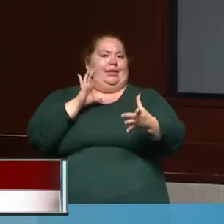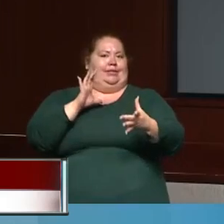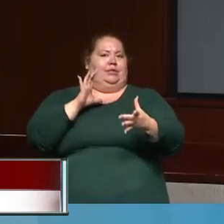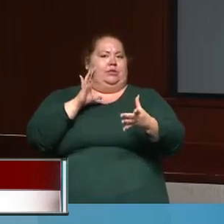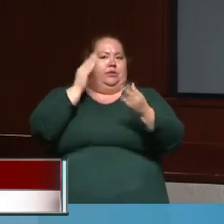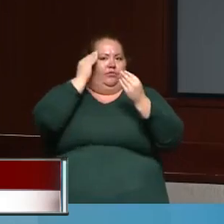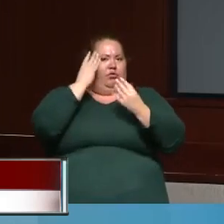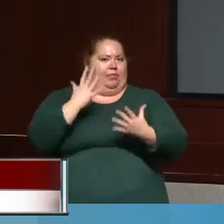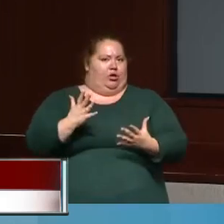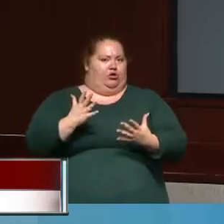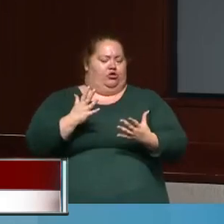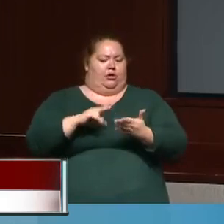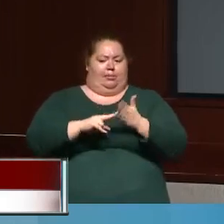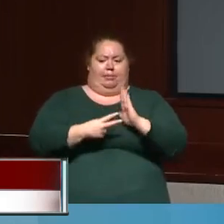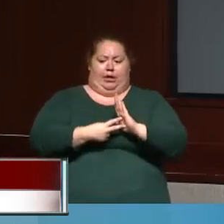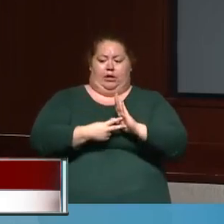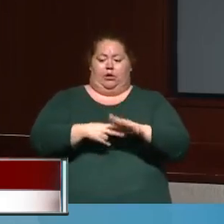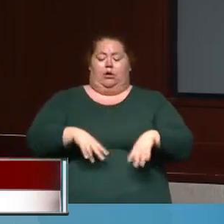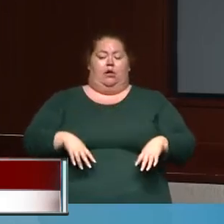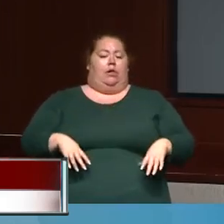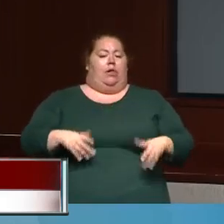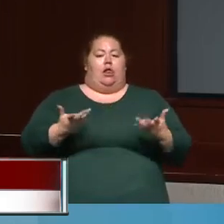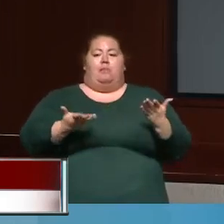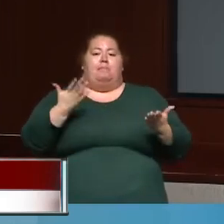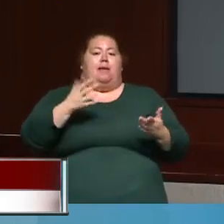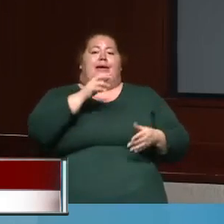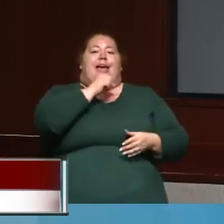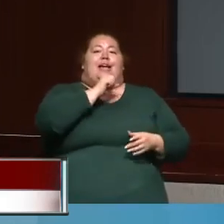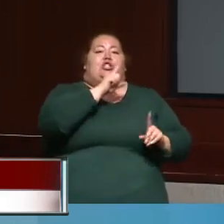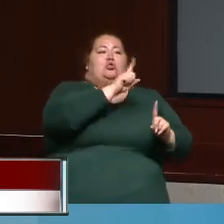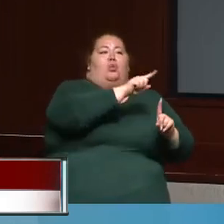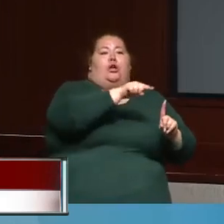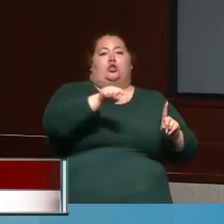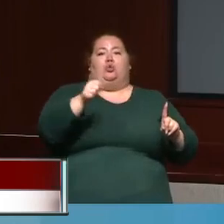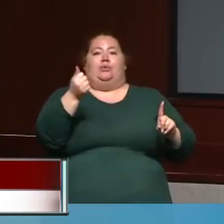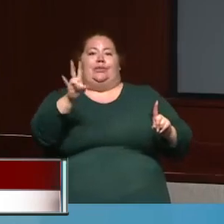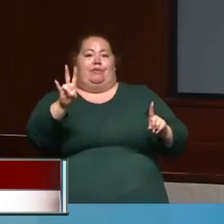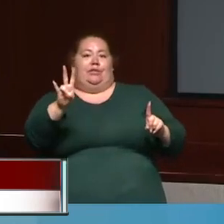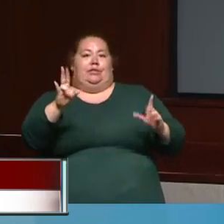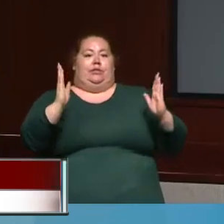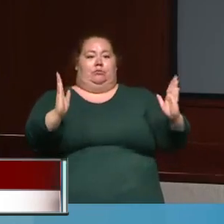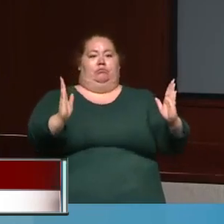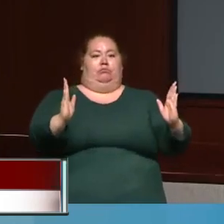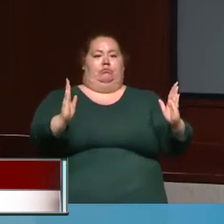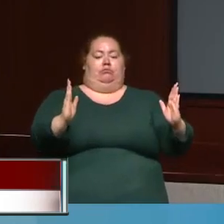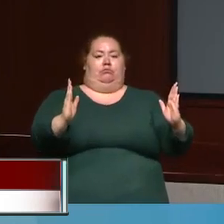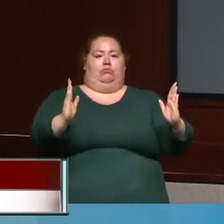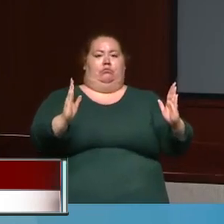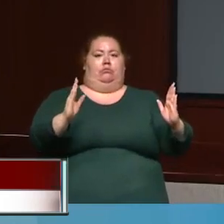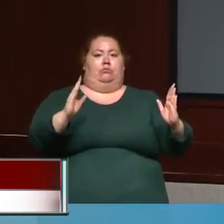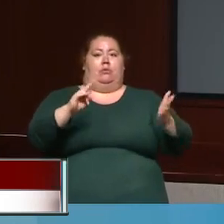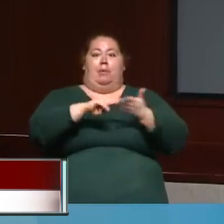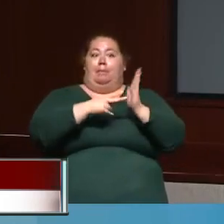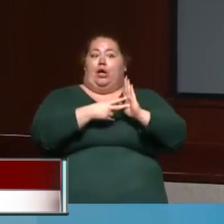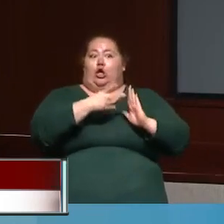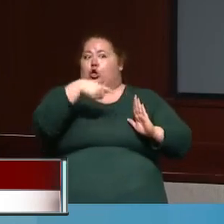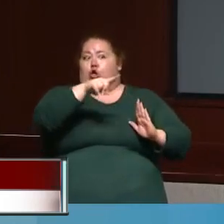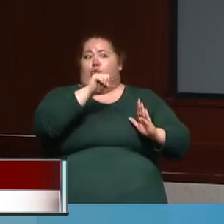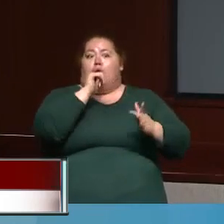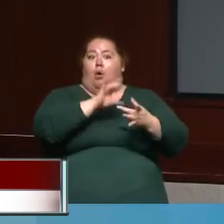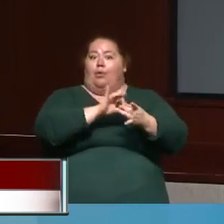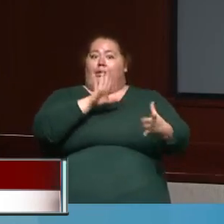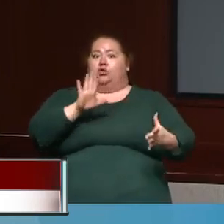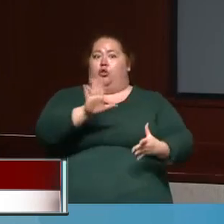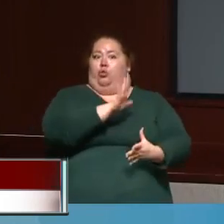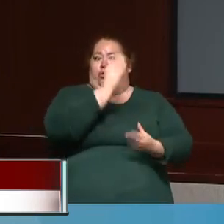individuals dying from ages 1 to 17, is public health now telling us that they will not release that information,